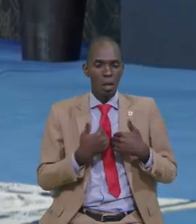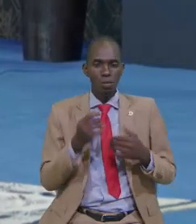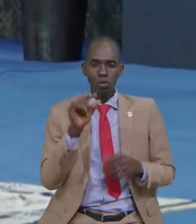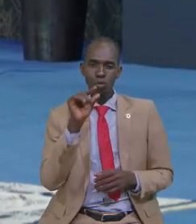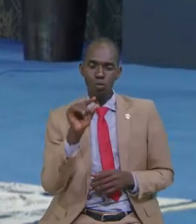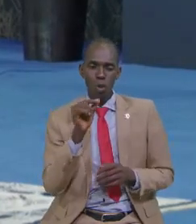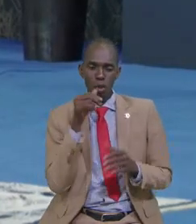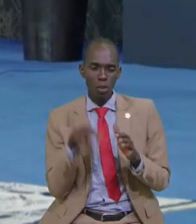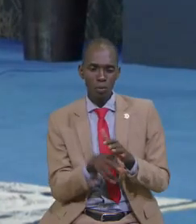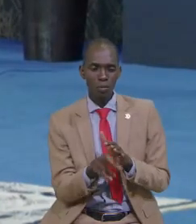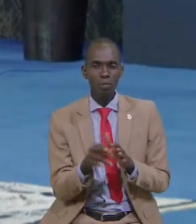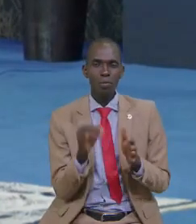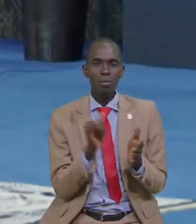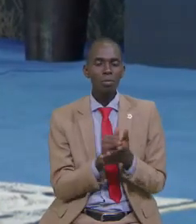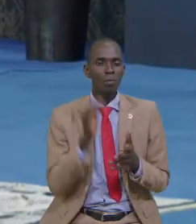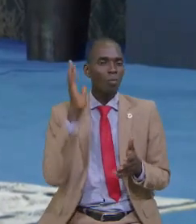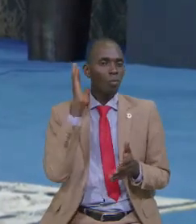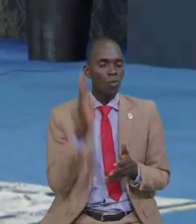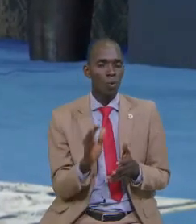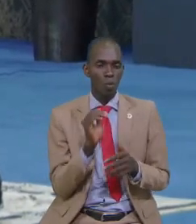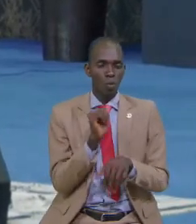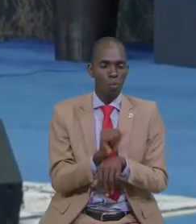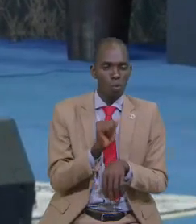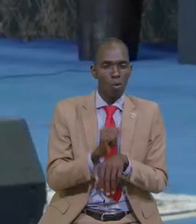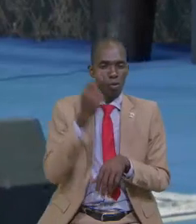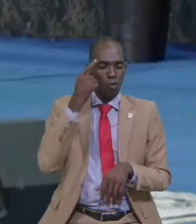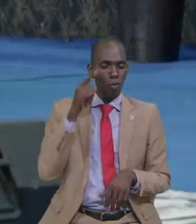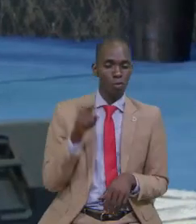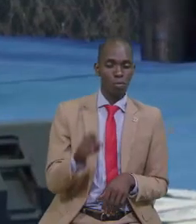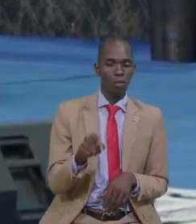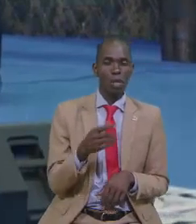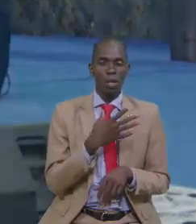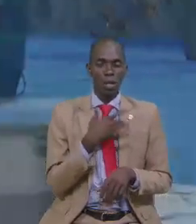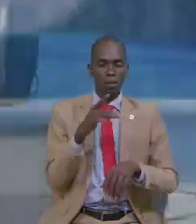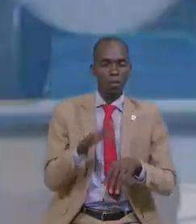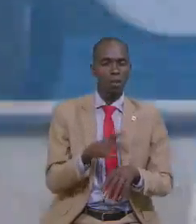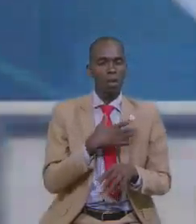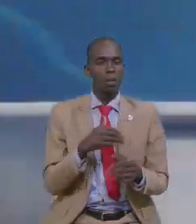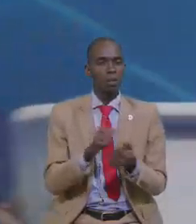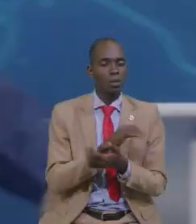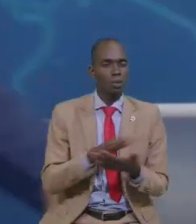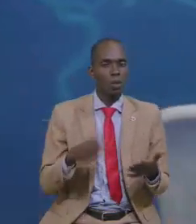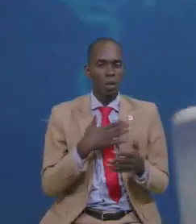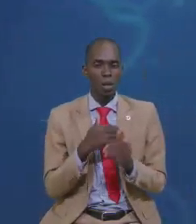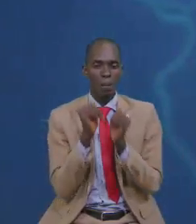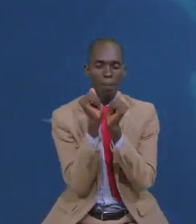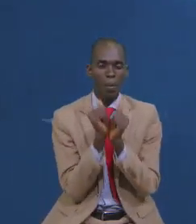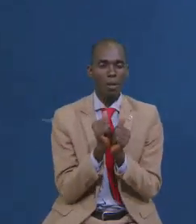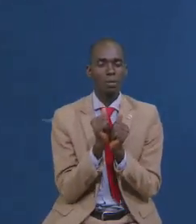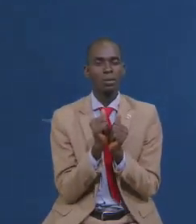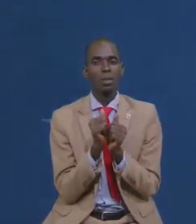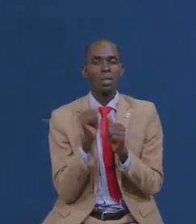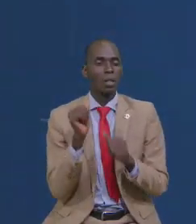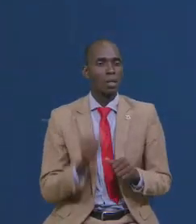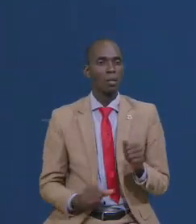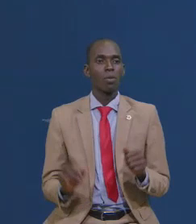run errands for him and touch and destroy and bite and sting